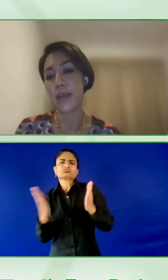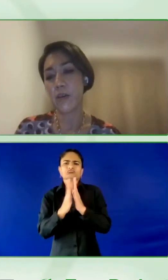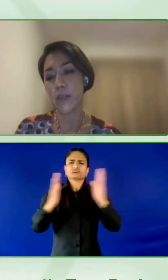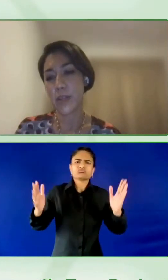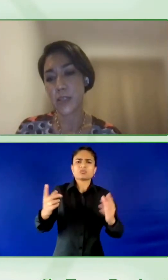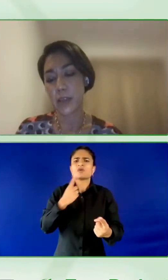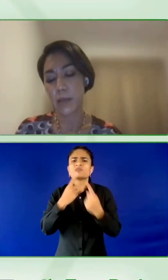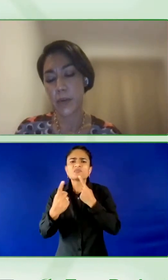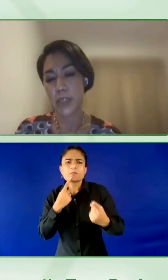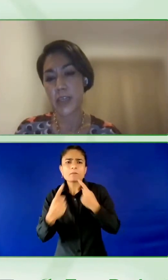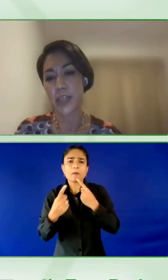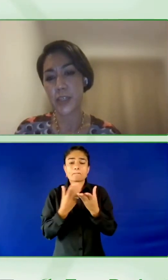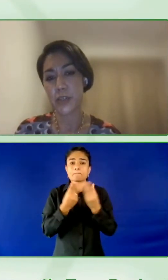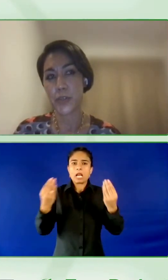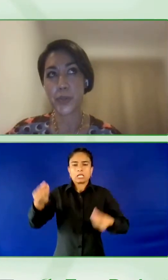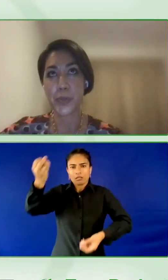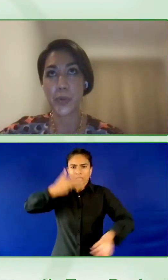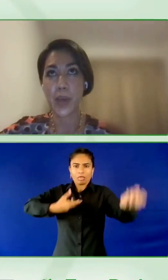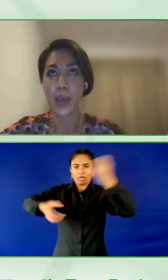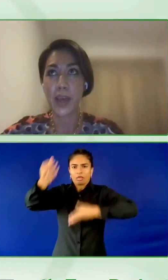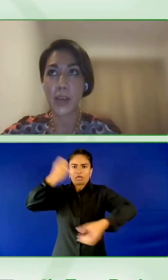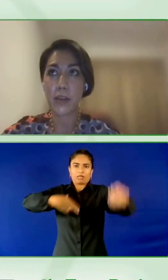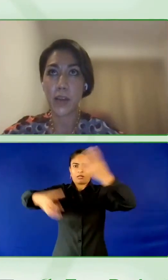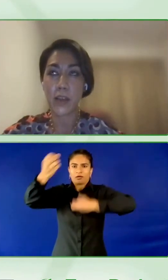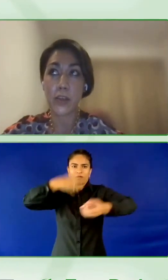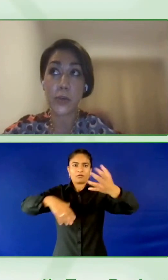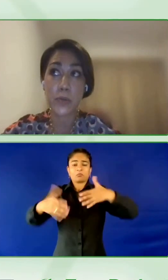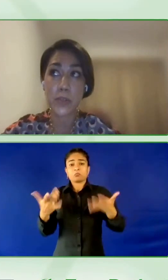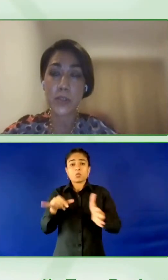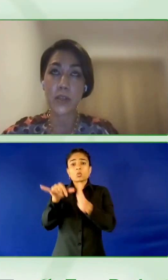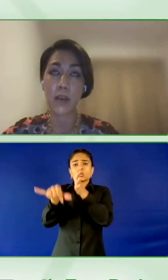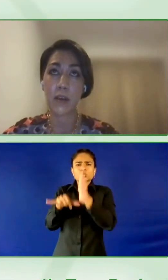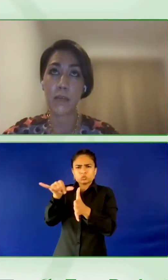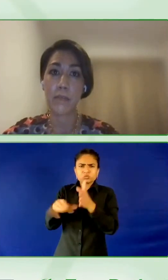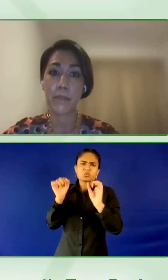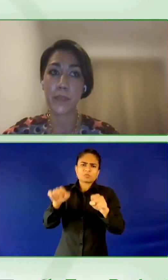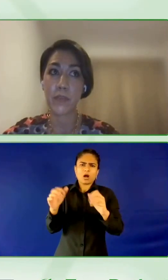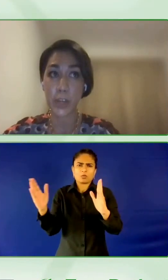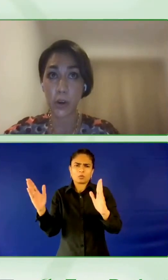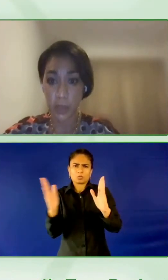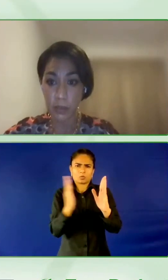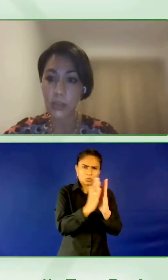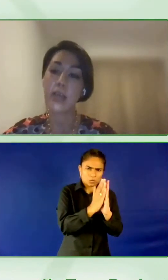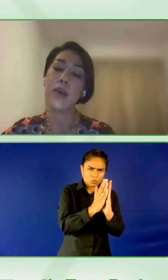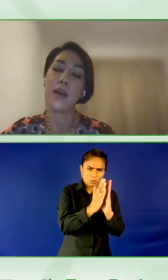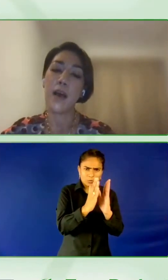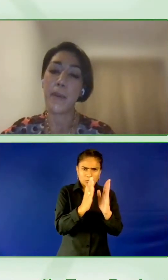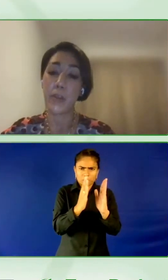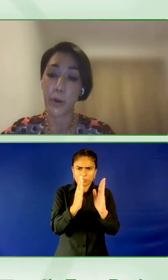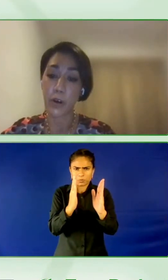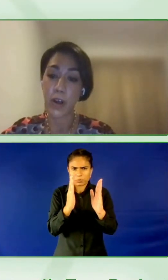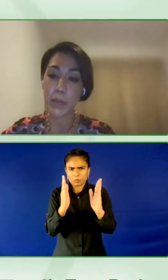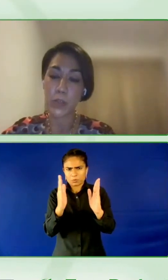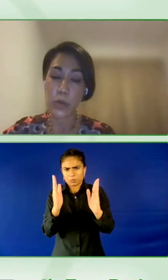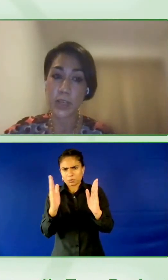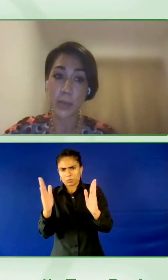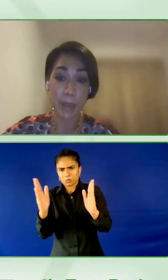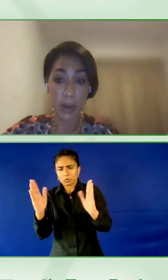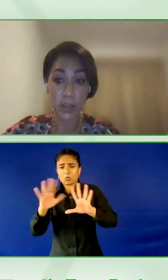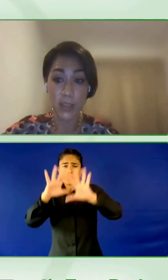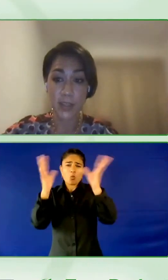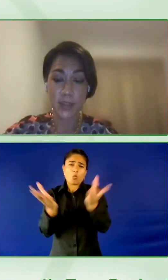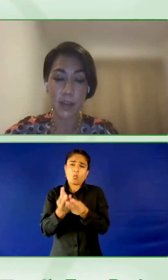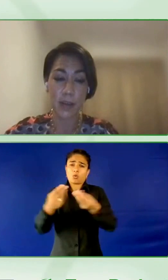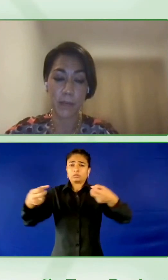also a link on this presentation to a news video article about the program and talking to